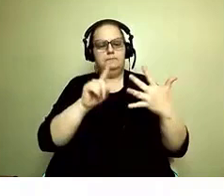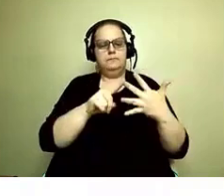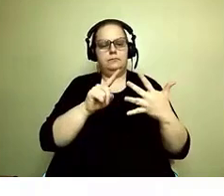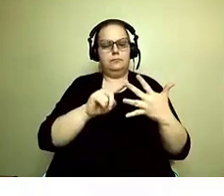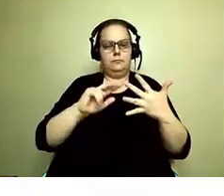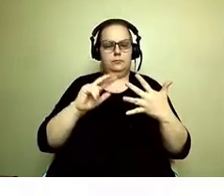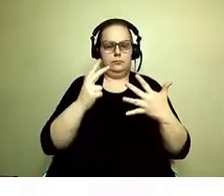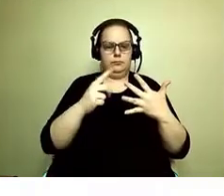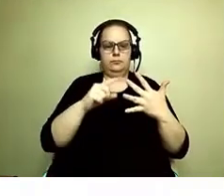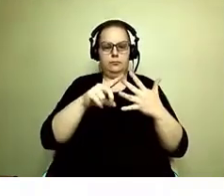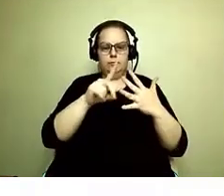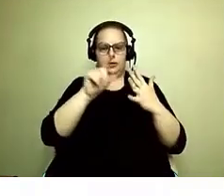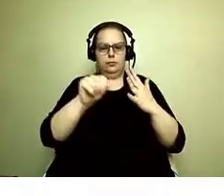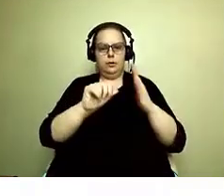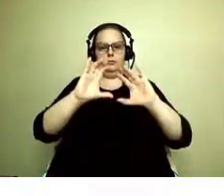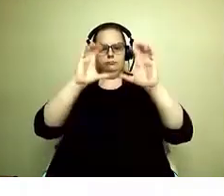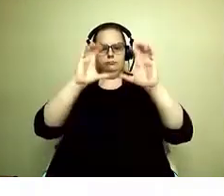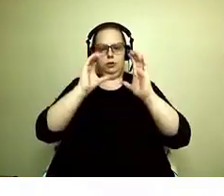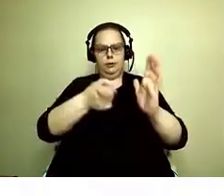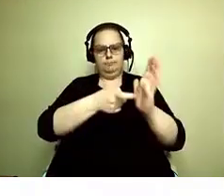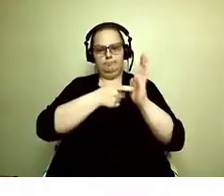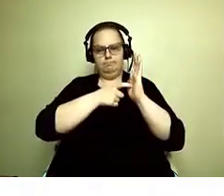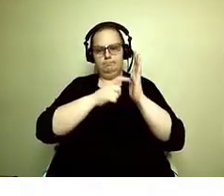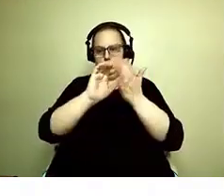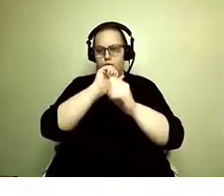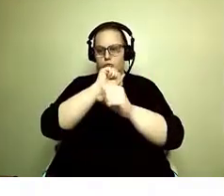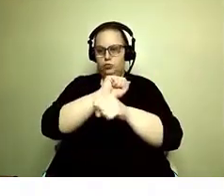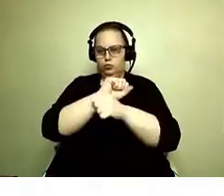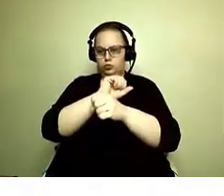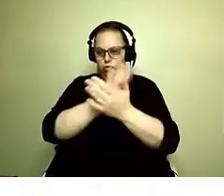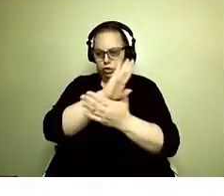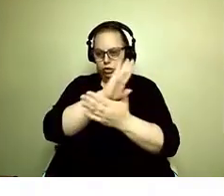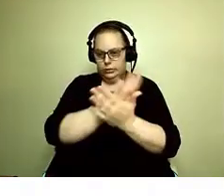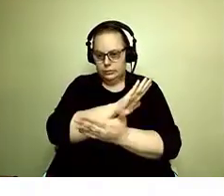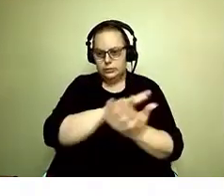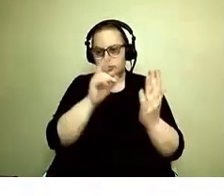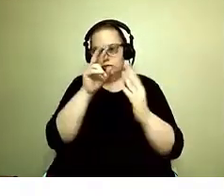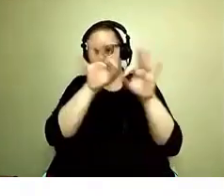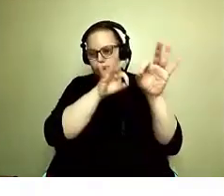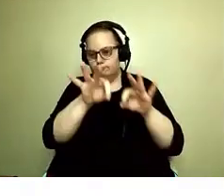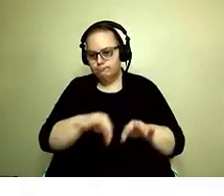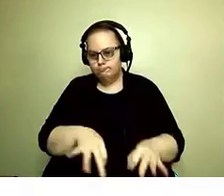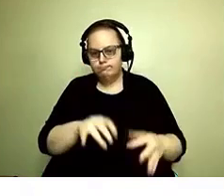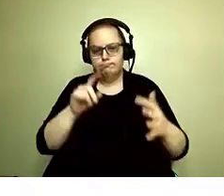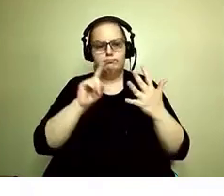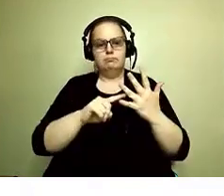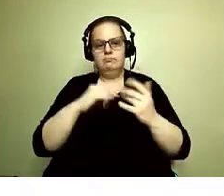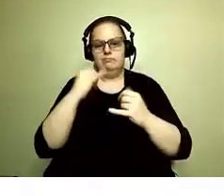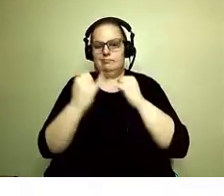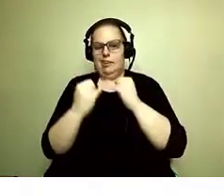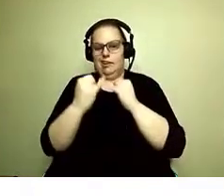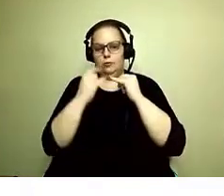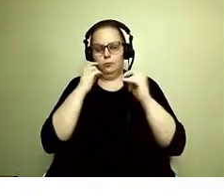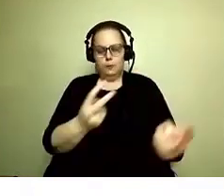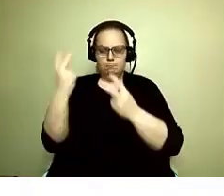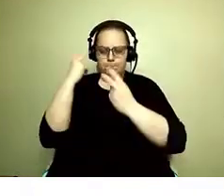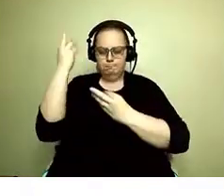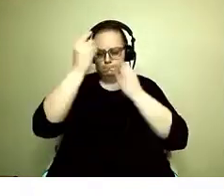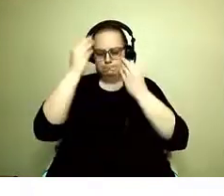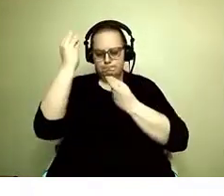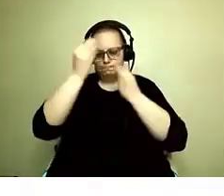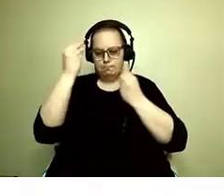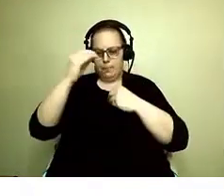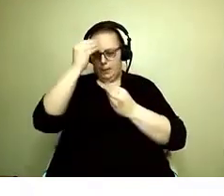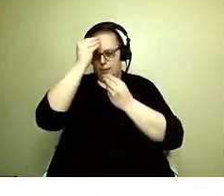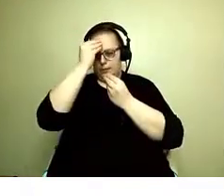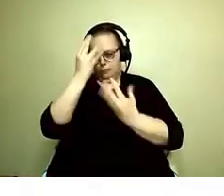category criteria worksheets. And then at the end, we'll have a chance to reflect, brainstorm, think how we're going to apply the information from today, and